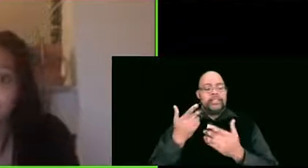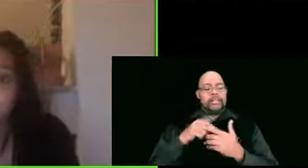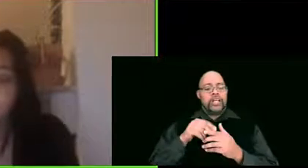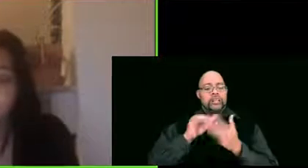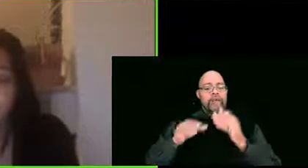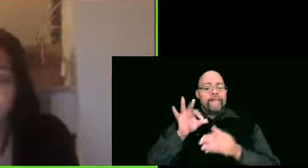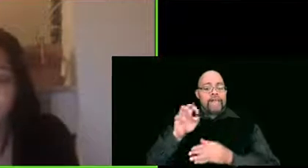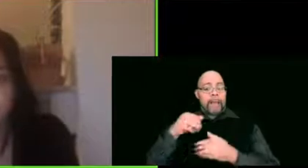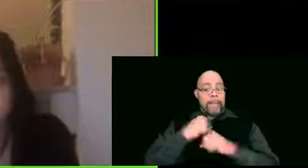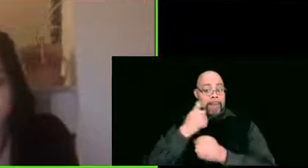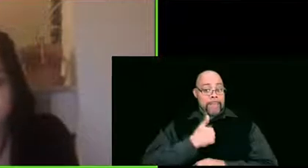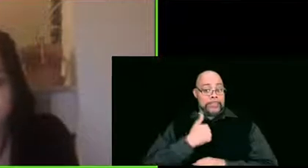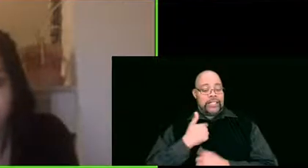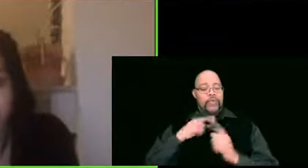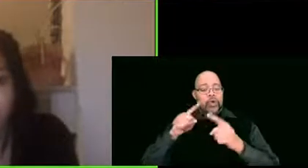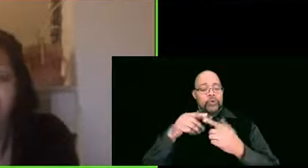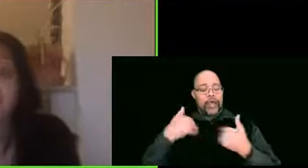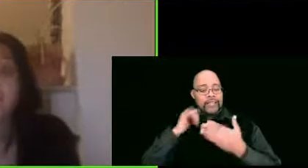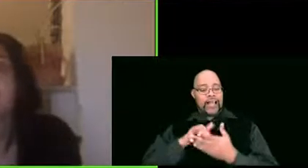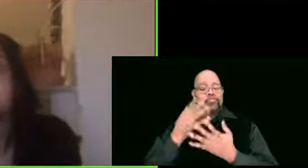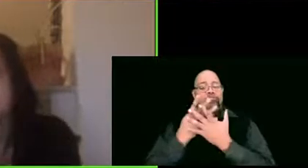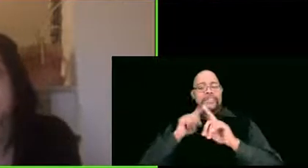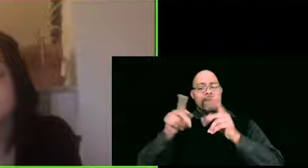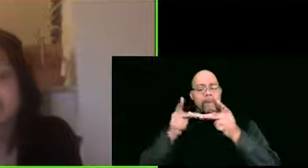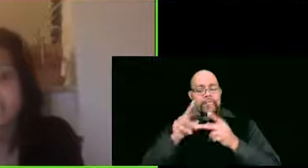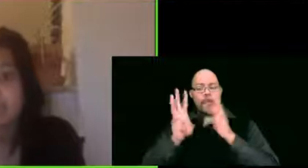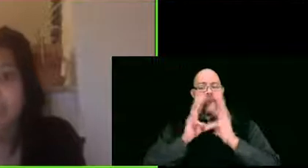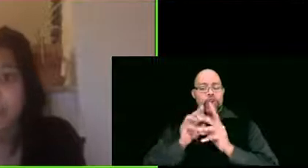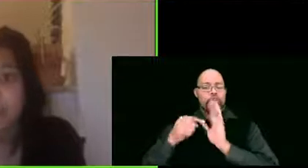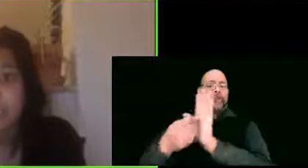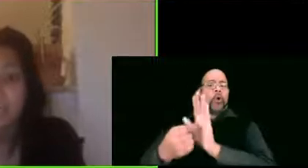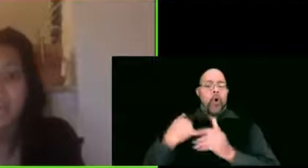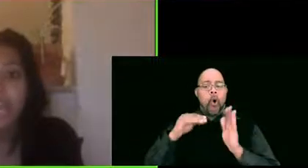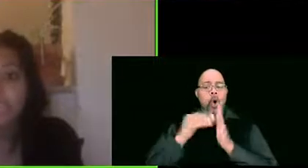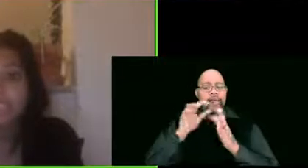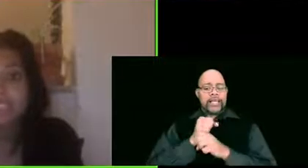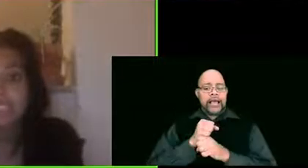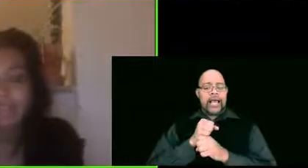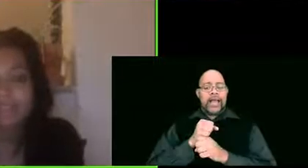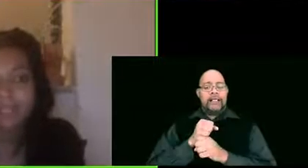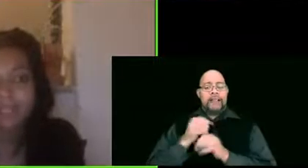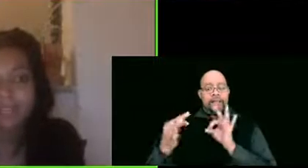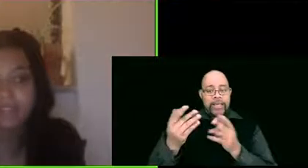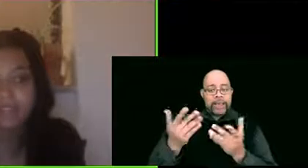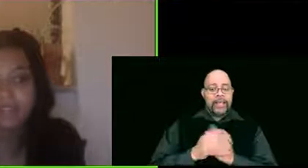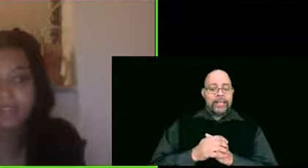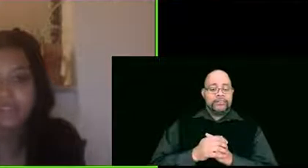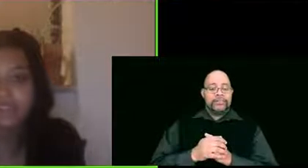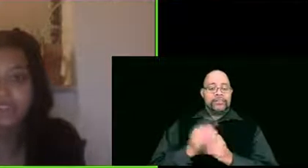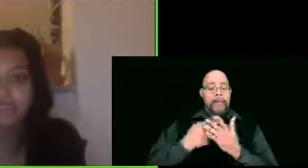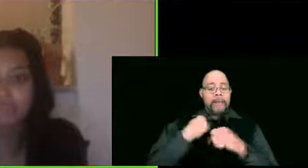screenings. So the student film that I funded myself, I've then gone on to have it screened at different places around the world. And I often get screening feedback. So